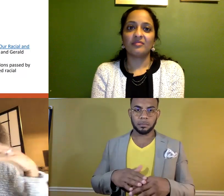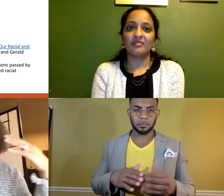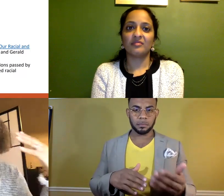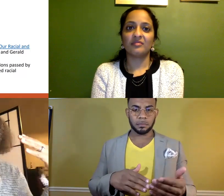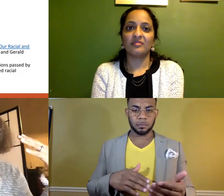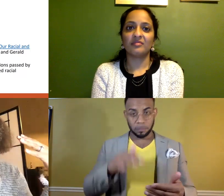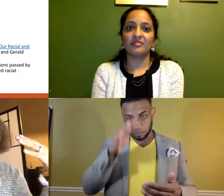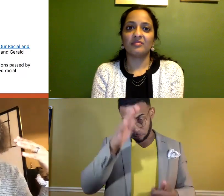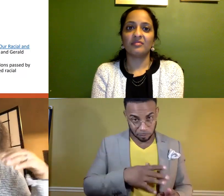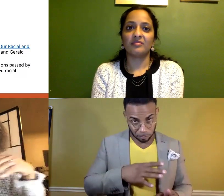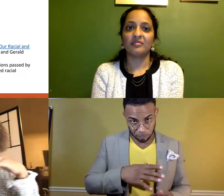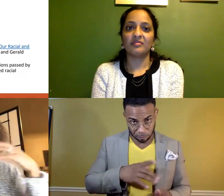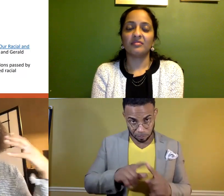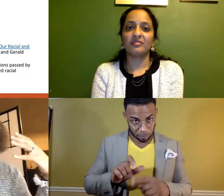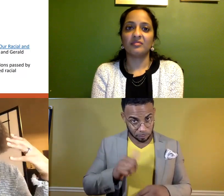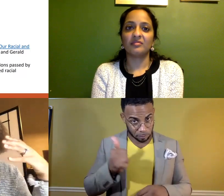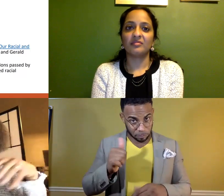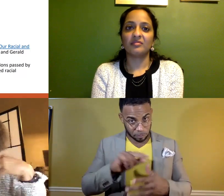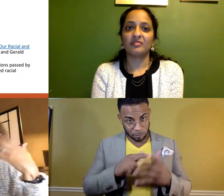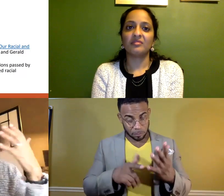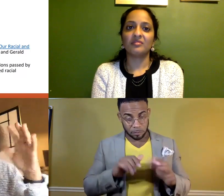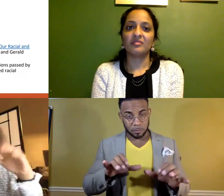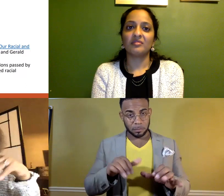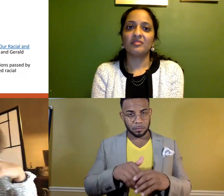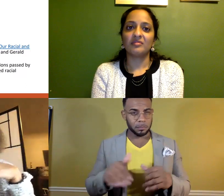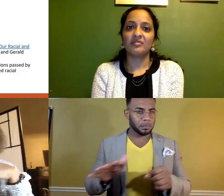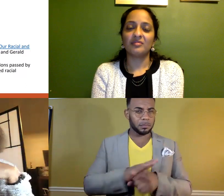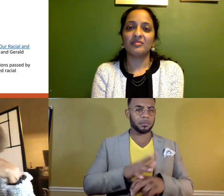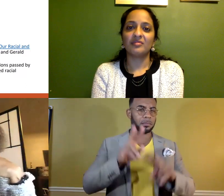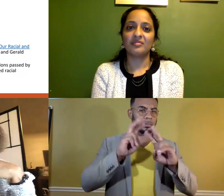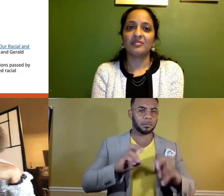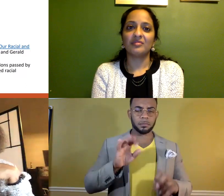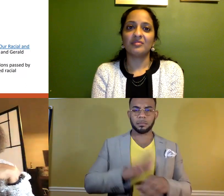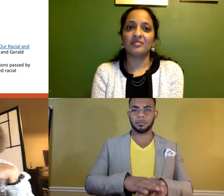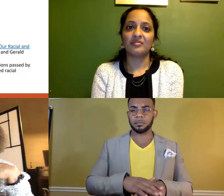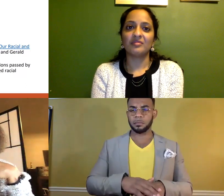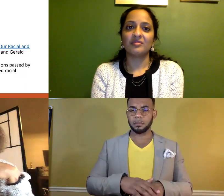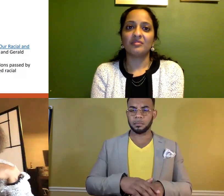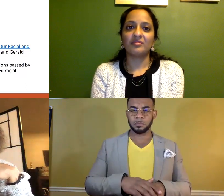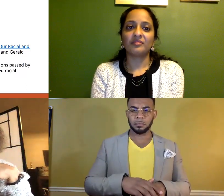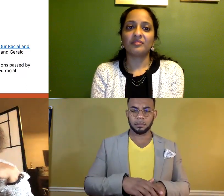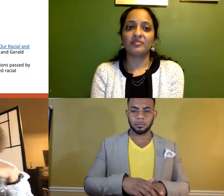on men is another series that they did, and a full exploration on